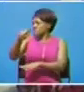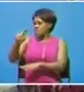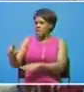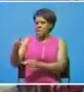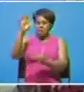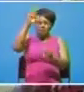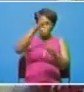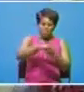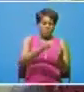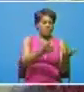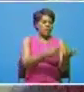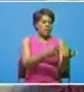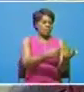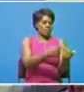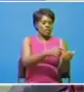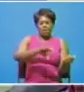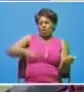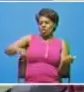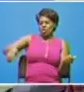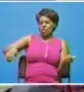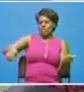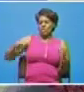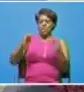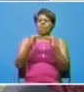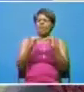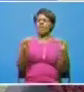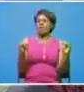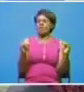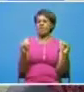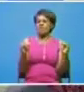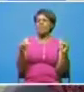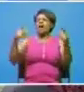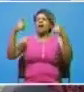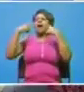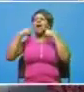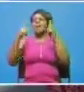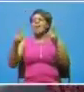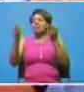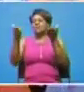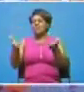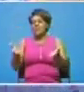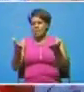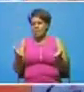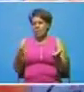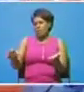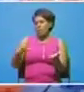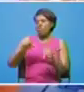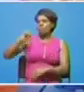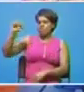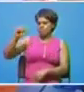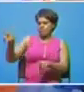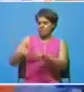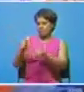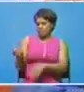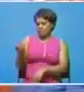Kura itahesabiwa kwa constituency. Itakuwa announced hapo hapo. Local politics also came